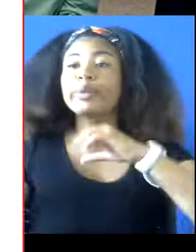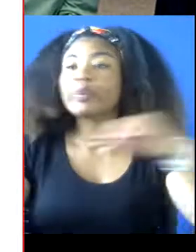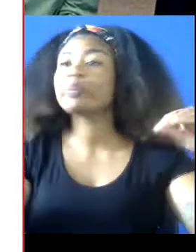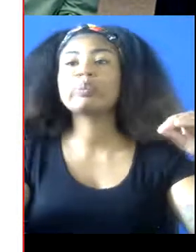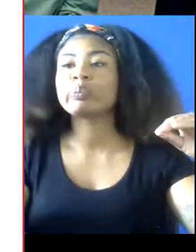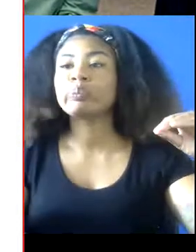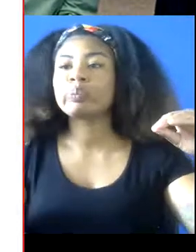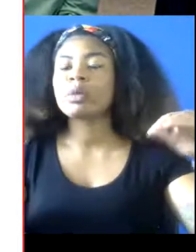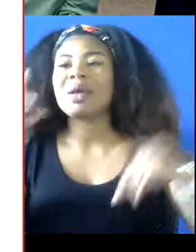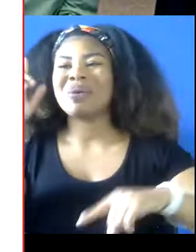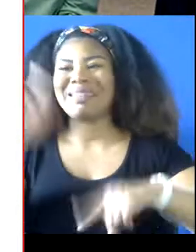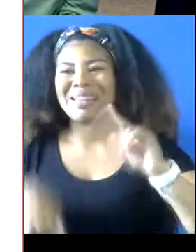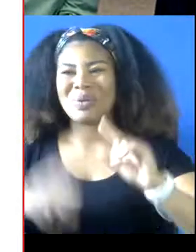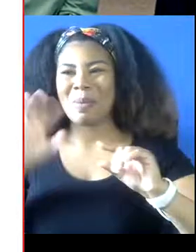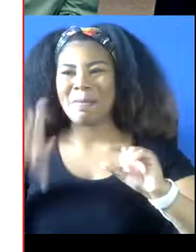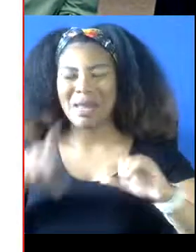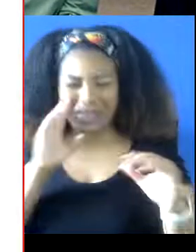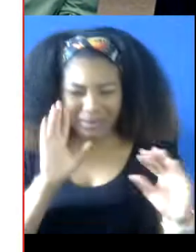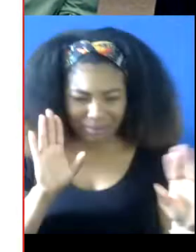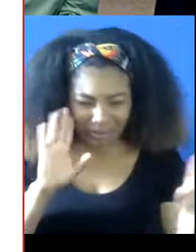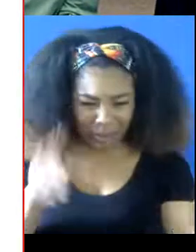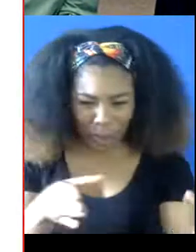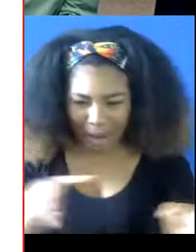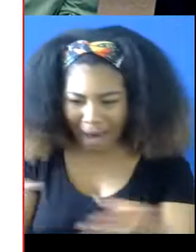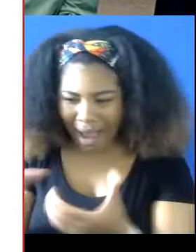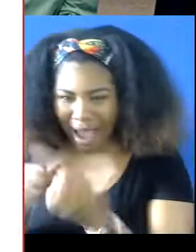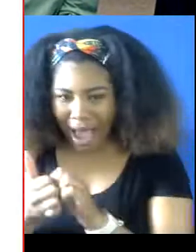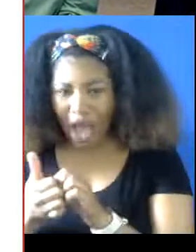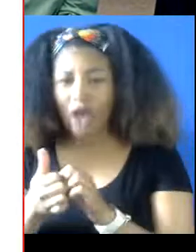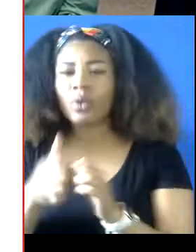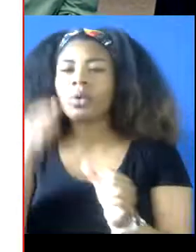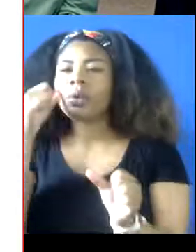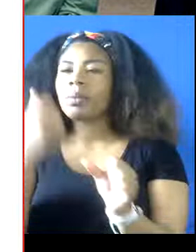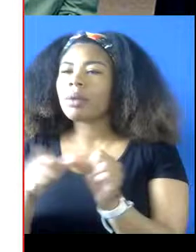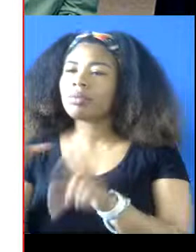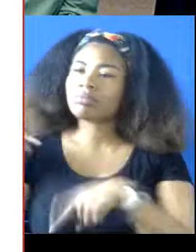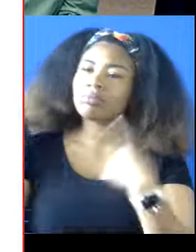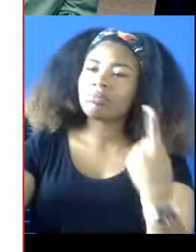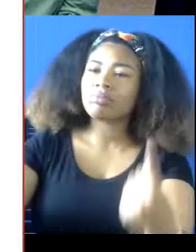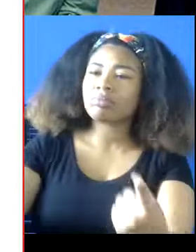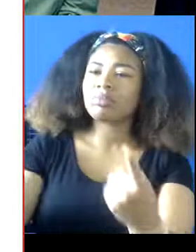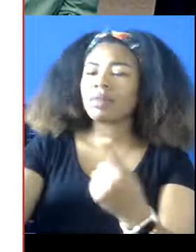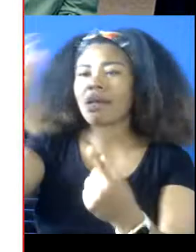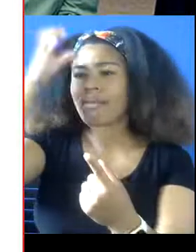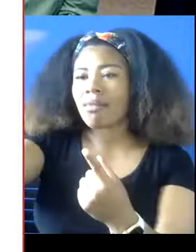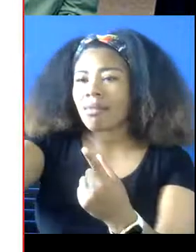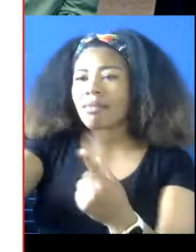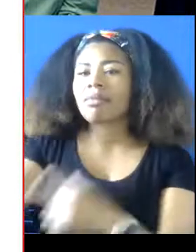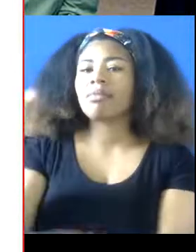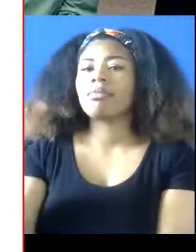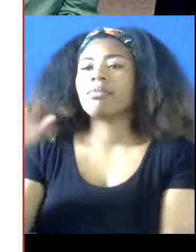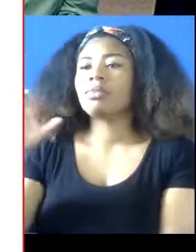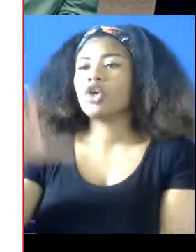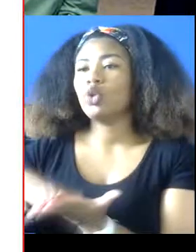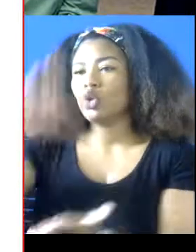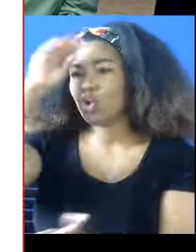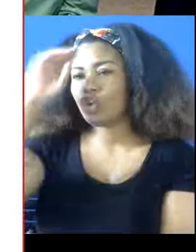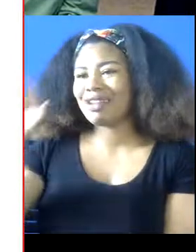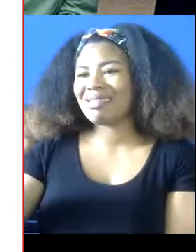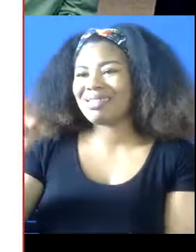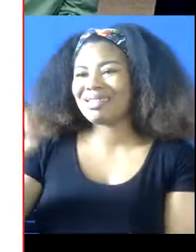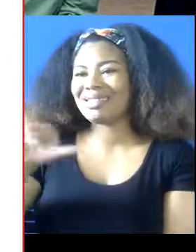learning styles, and we really, Gardner's learning styles, and how should we